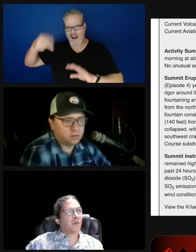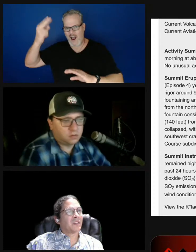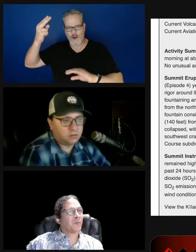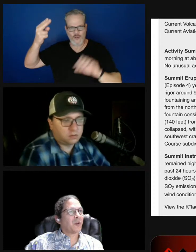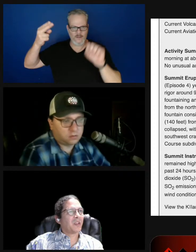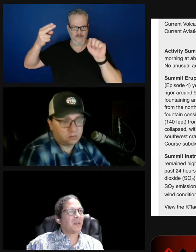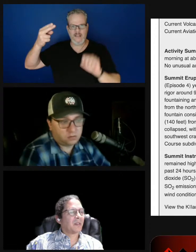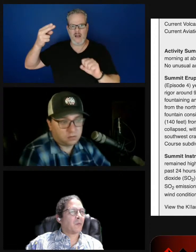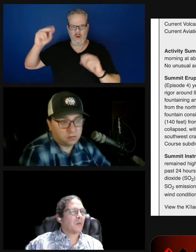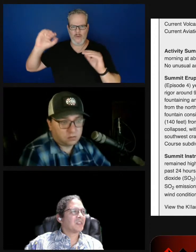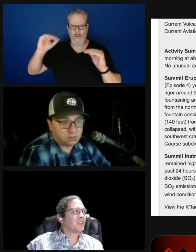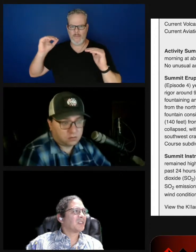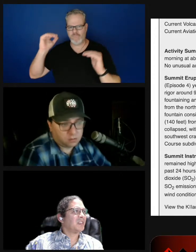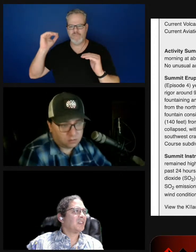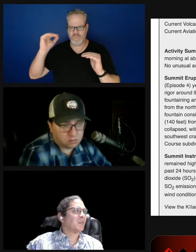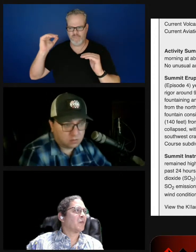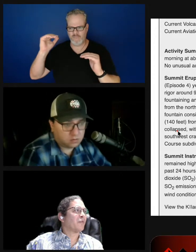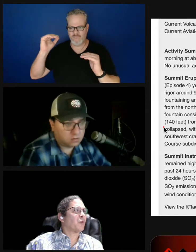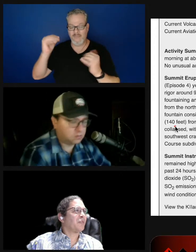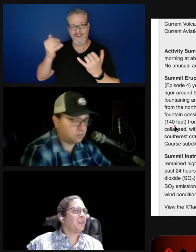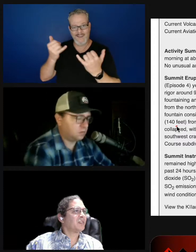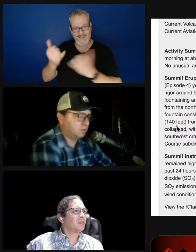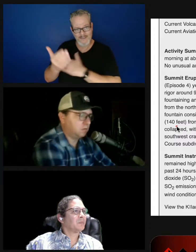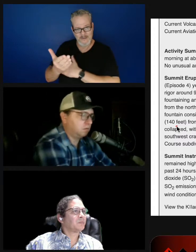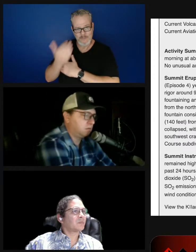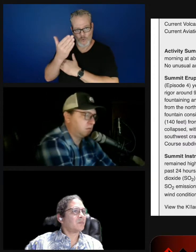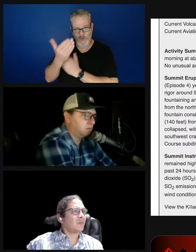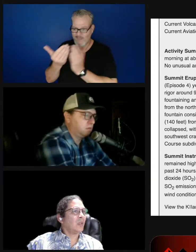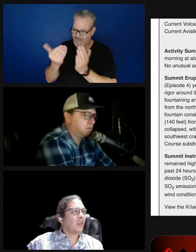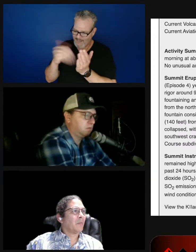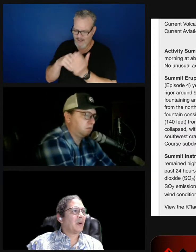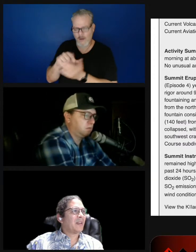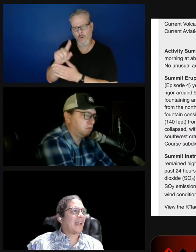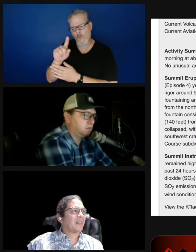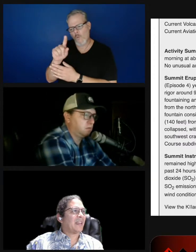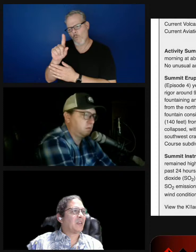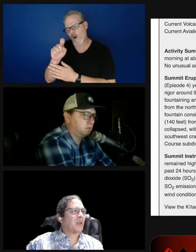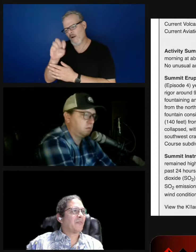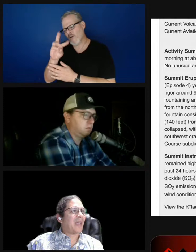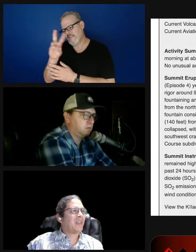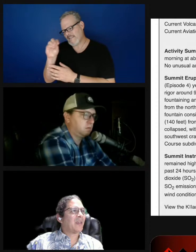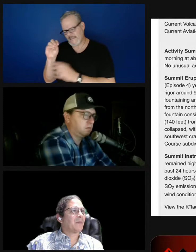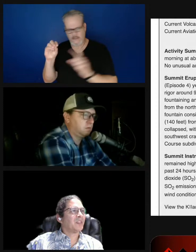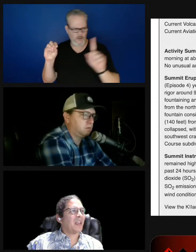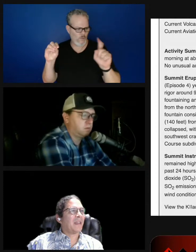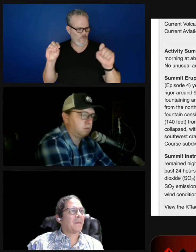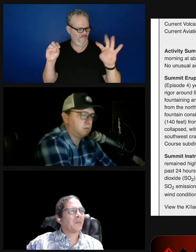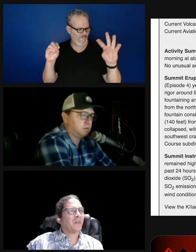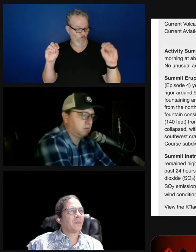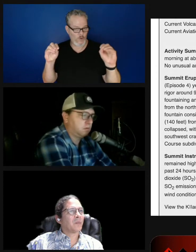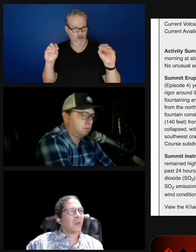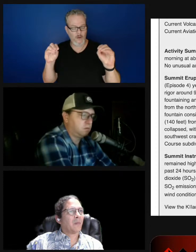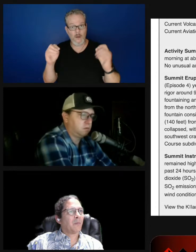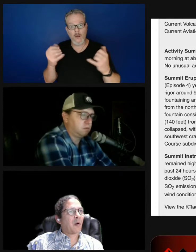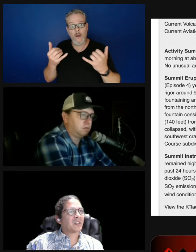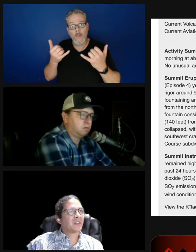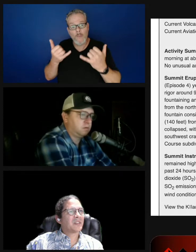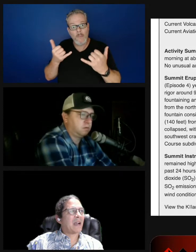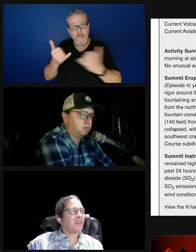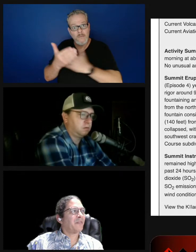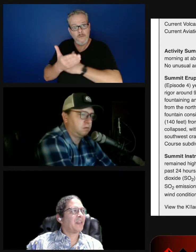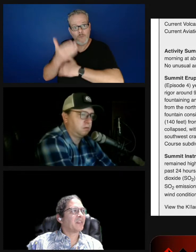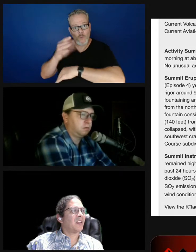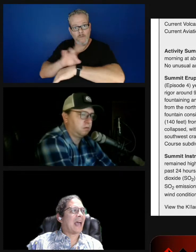Closer to equal this morning at 160 and 140 feet. But at 8:25 a.m. today, parts